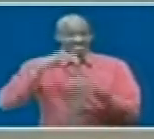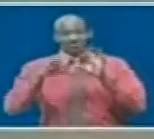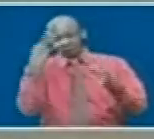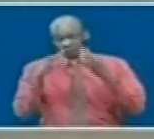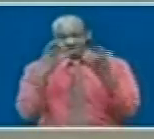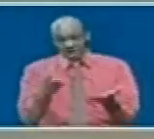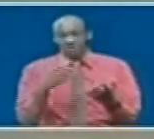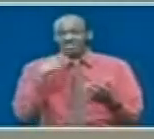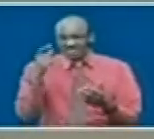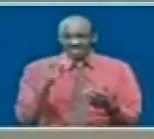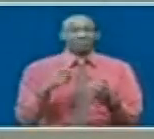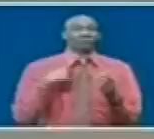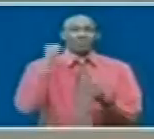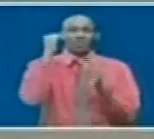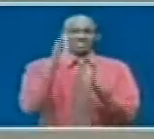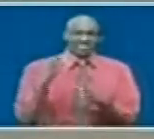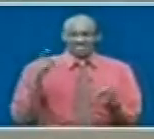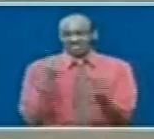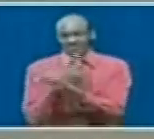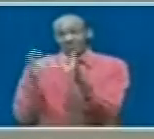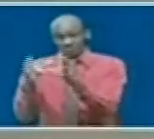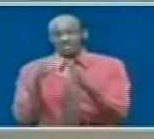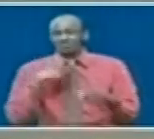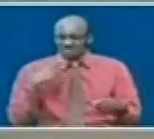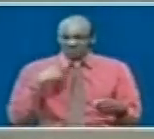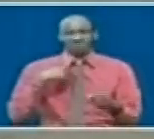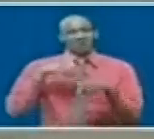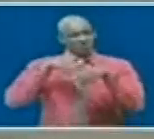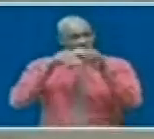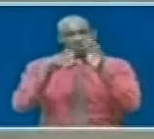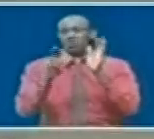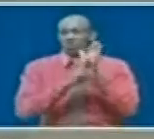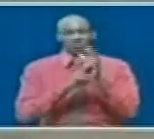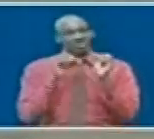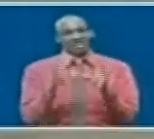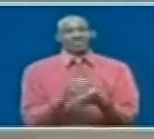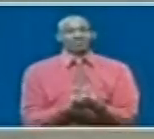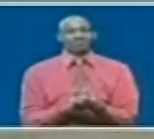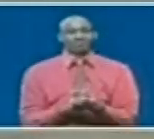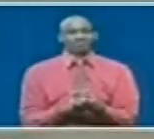alivilaumu vyama vya kisiasa kutozingatia masuala muhimu yanayowakabili wa Kenya.